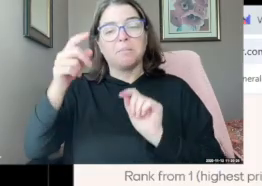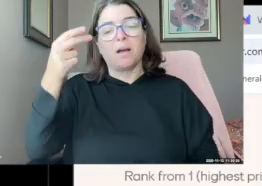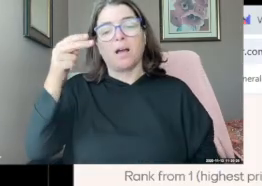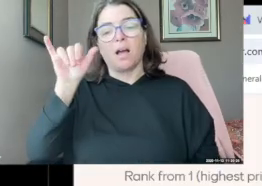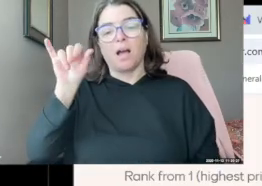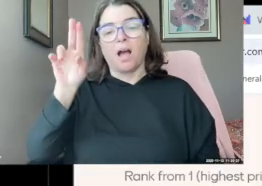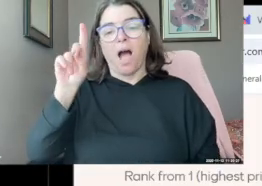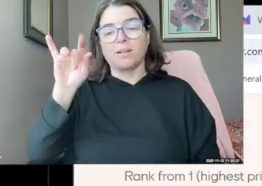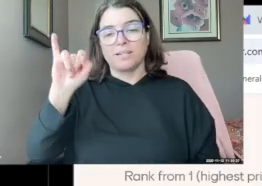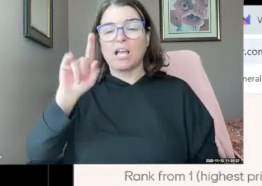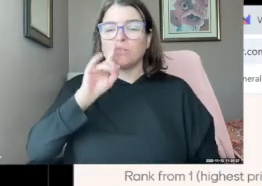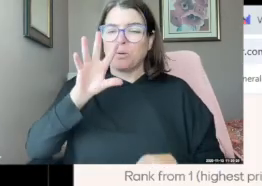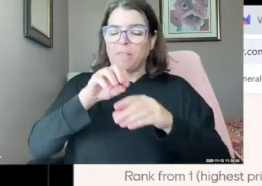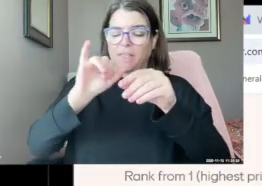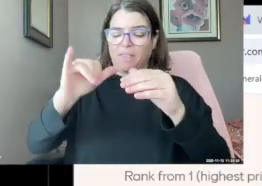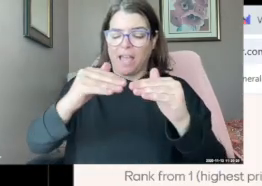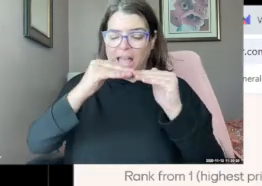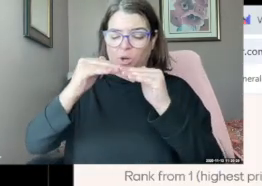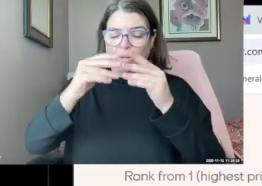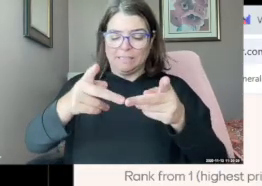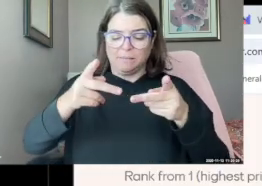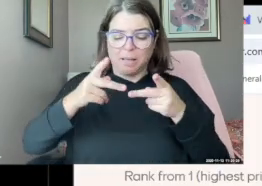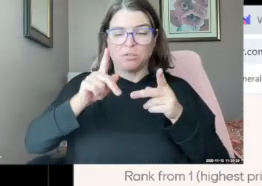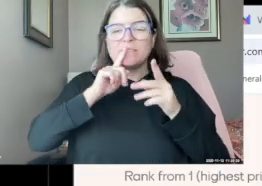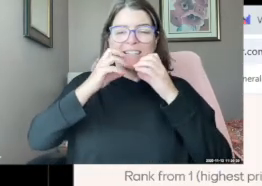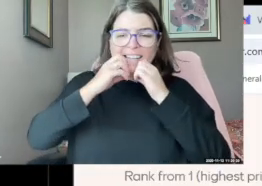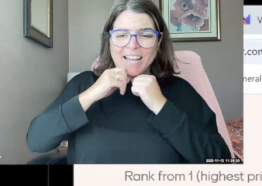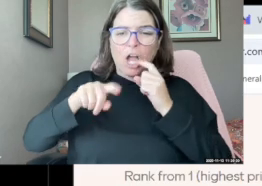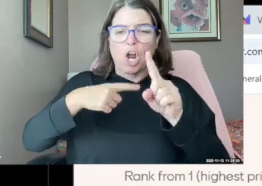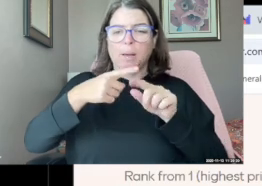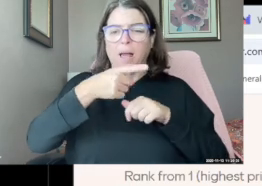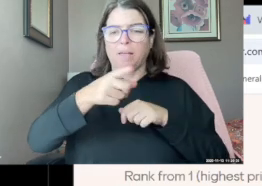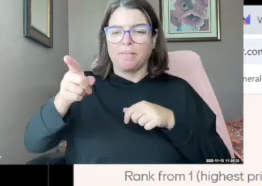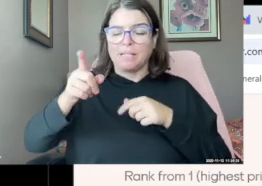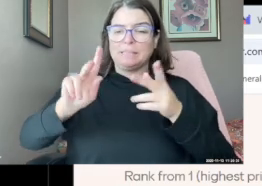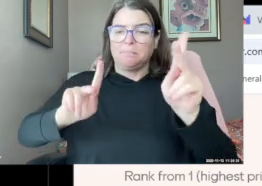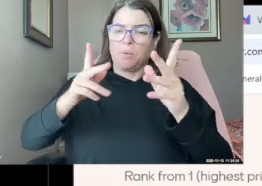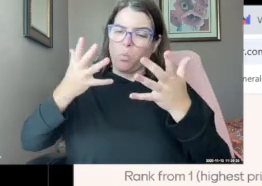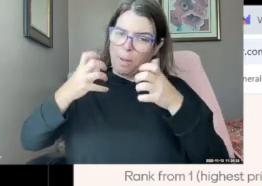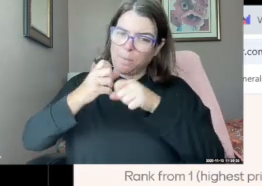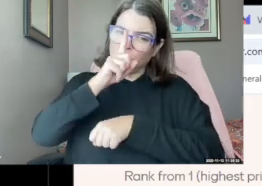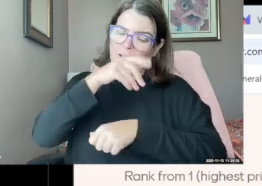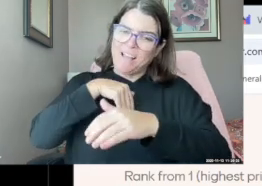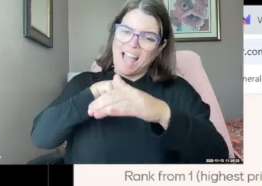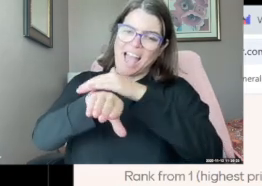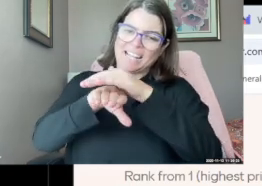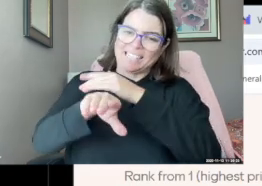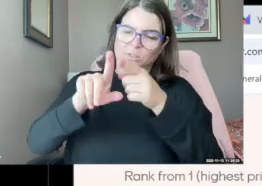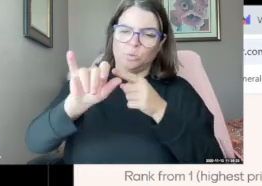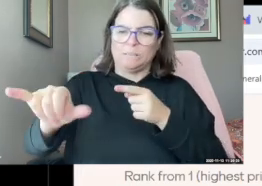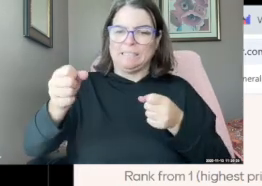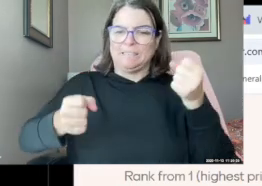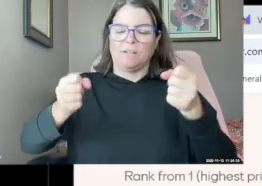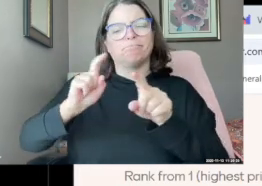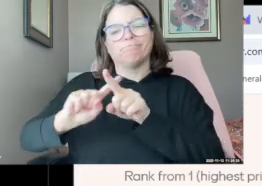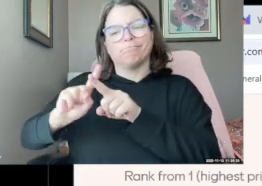But Hyundai has been getting into the equity space. We really care about these communities and trying to reach them and make